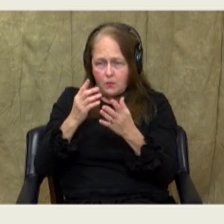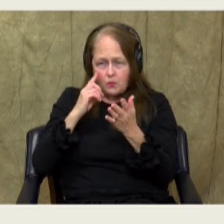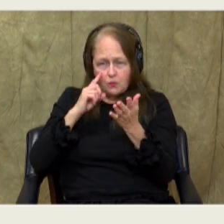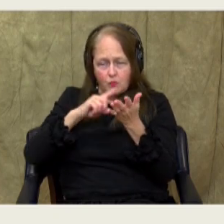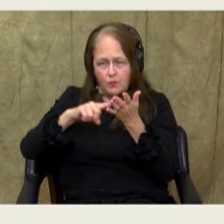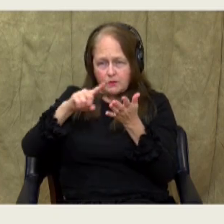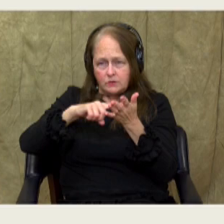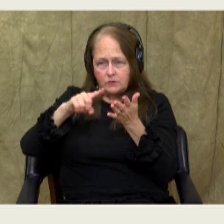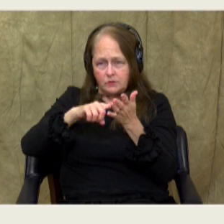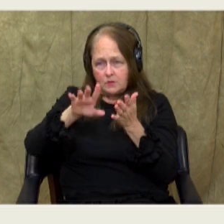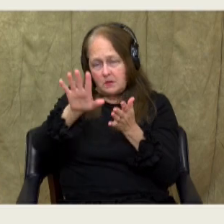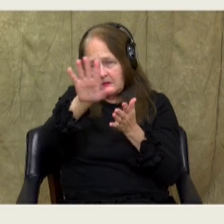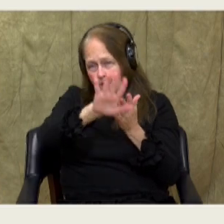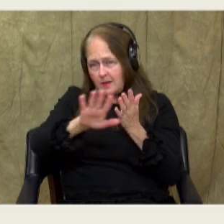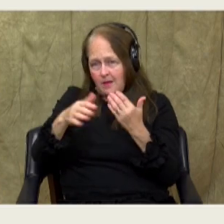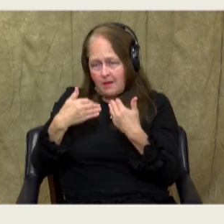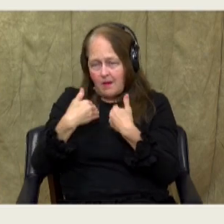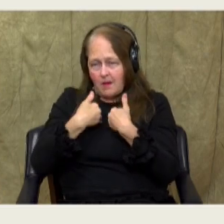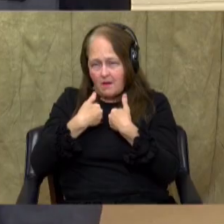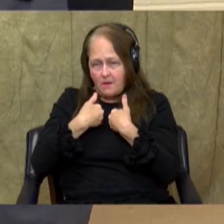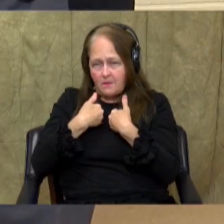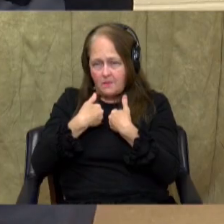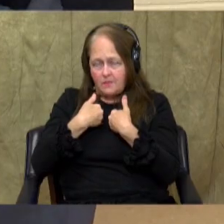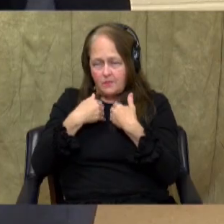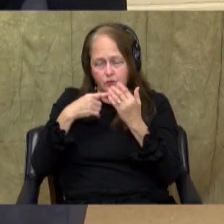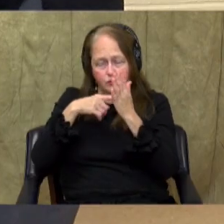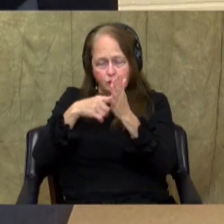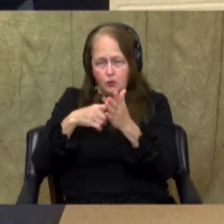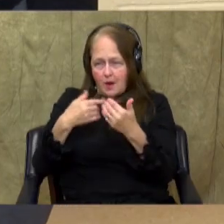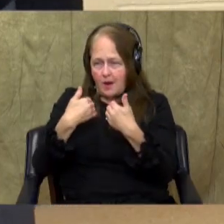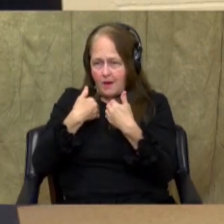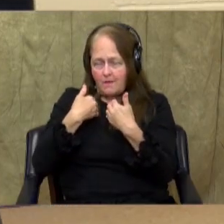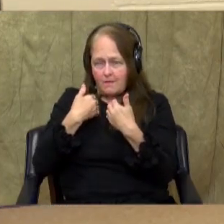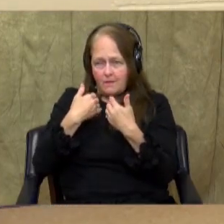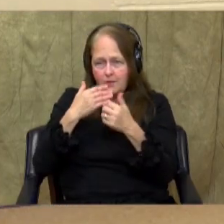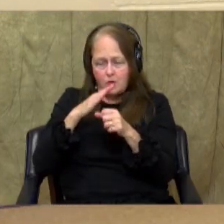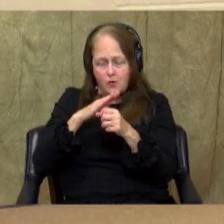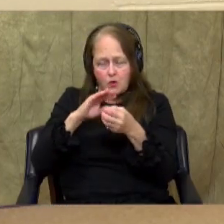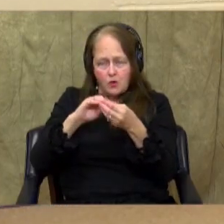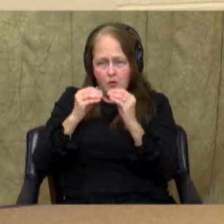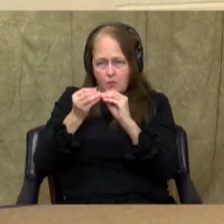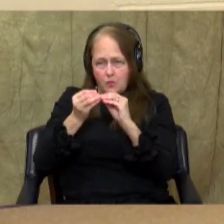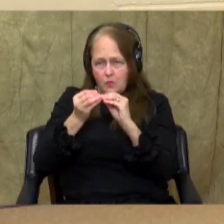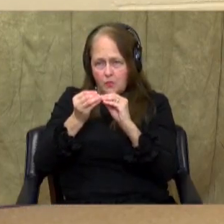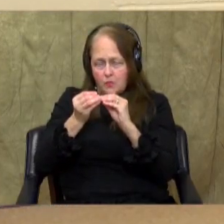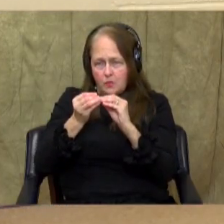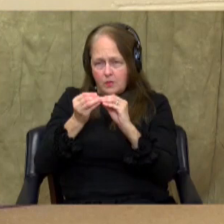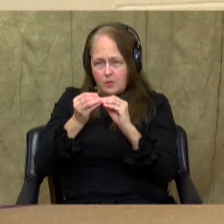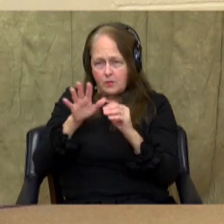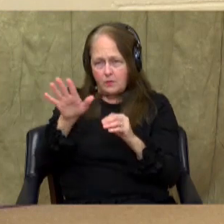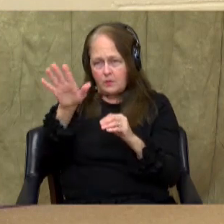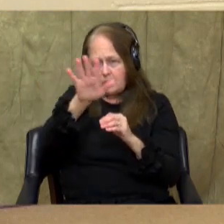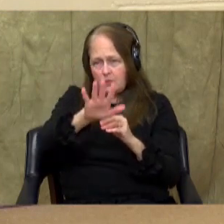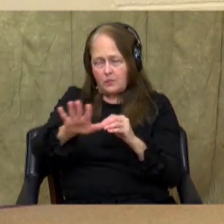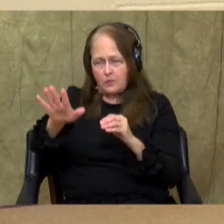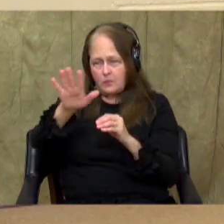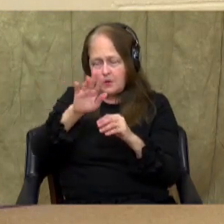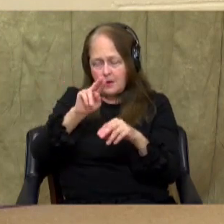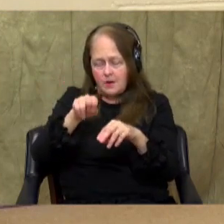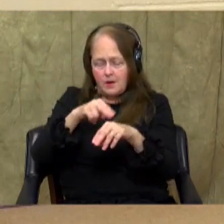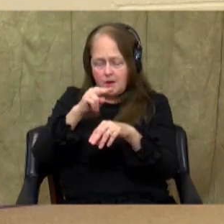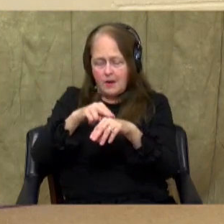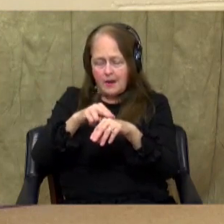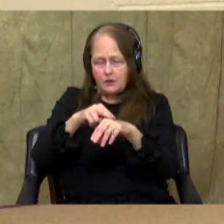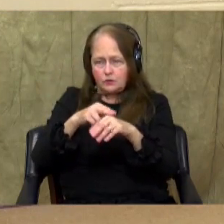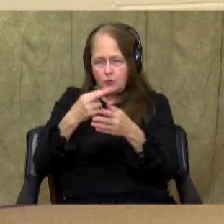in sub-Saharan Africa. This resource map shows you just the number of the variety of natural